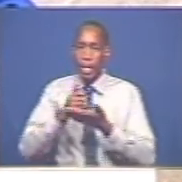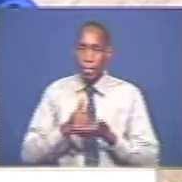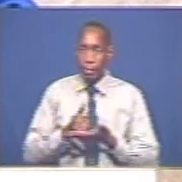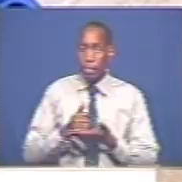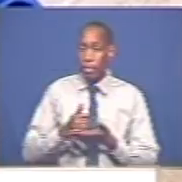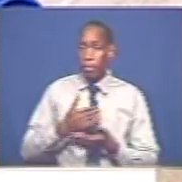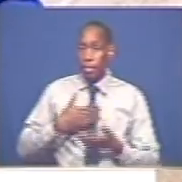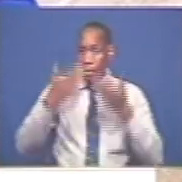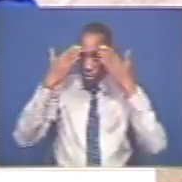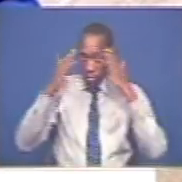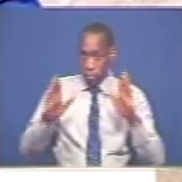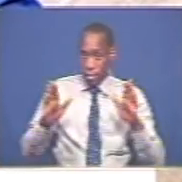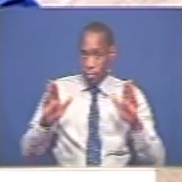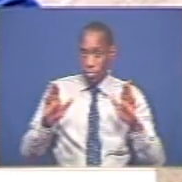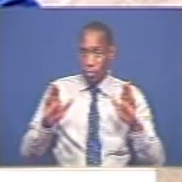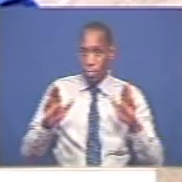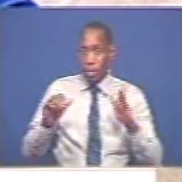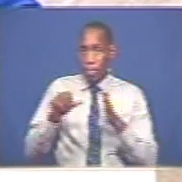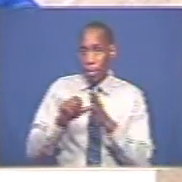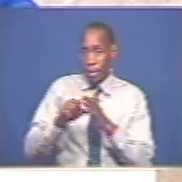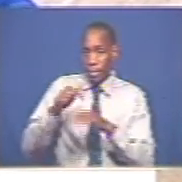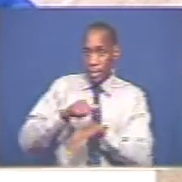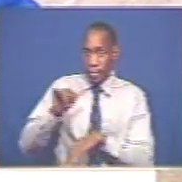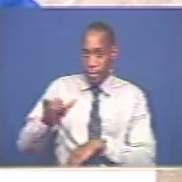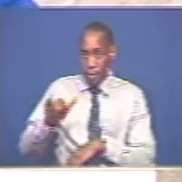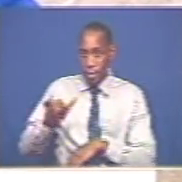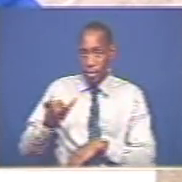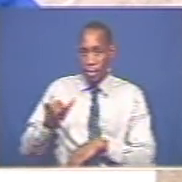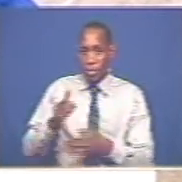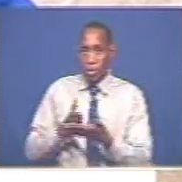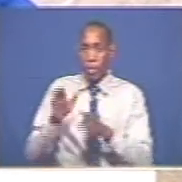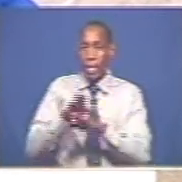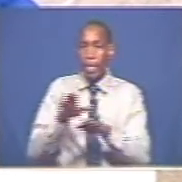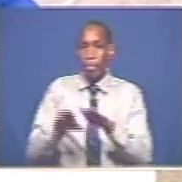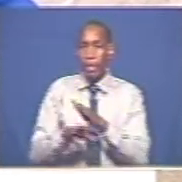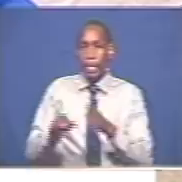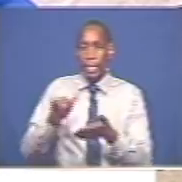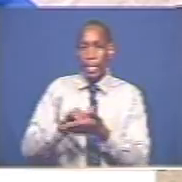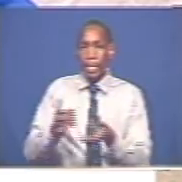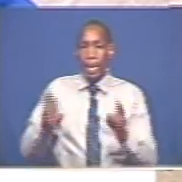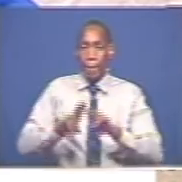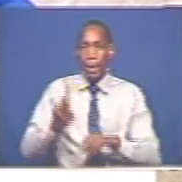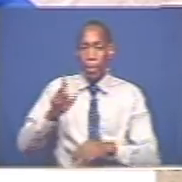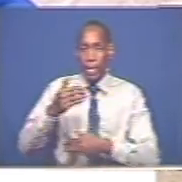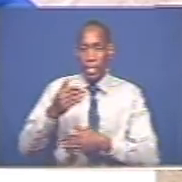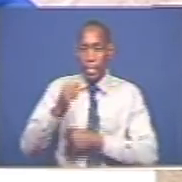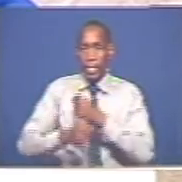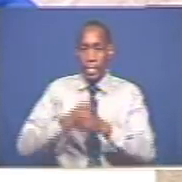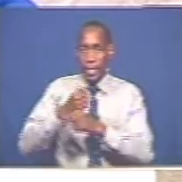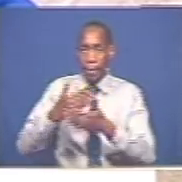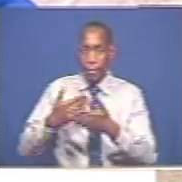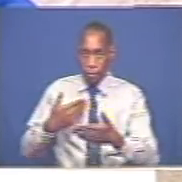know that what I was going through at that time was because of everything that had happened a year before. Mm. Yeah.